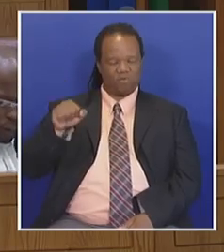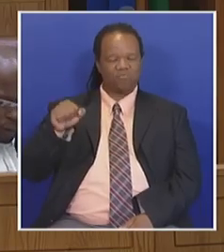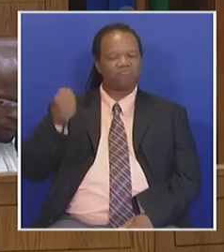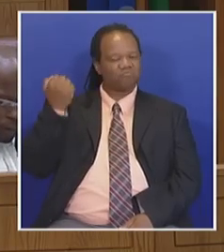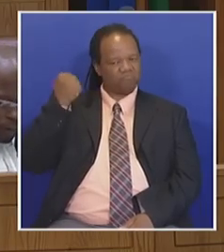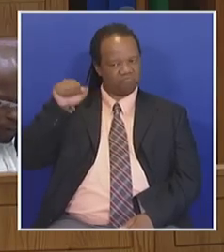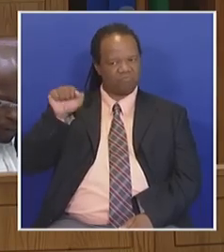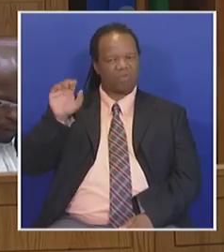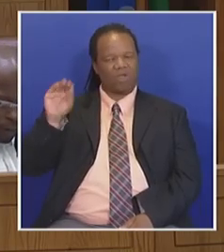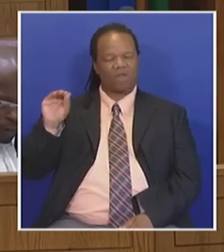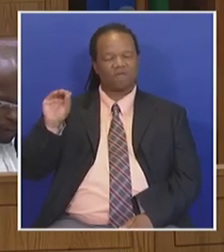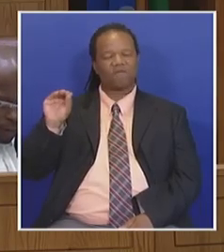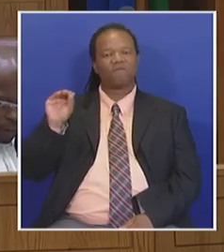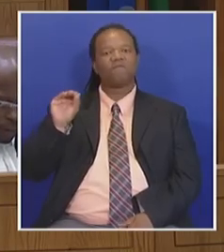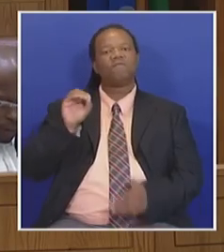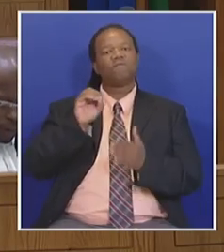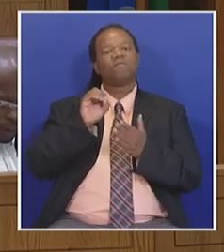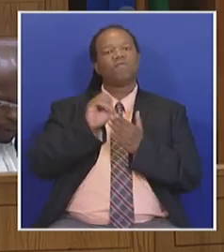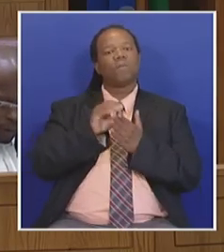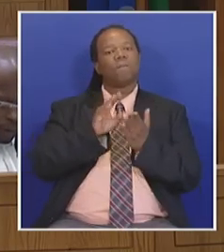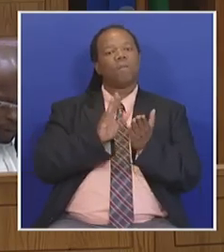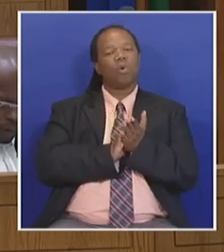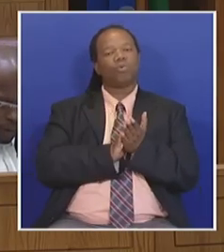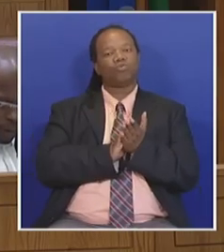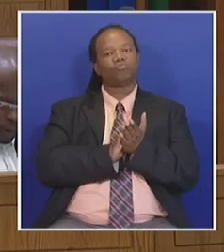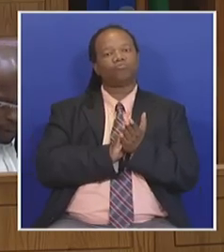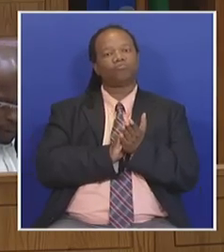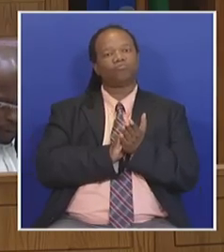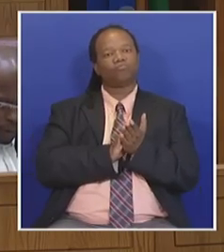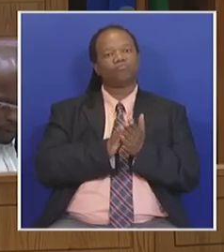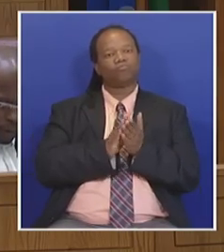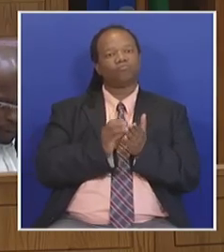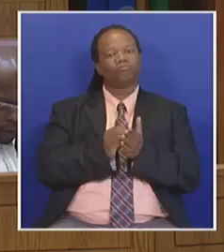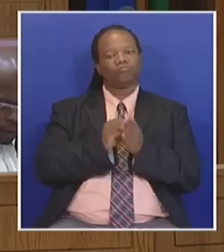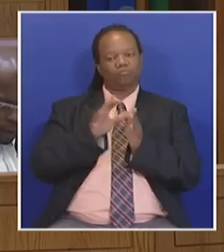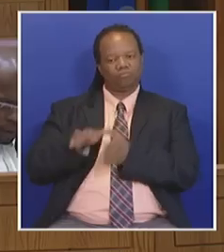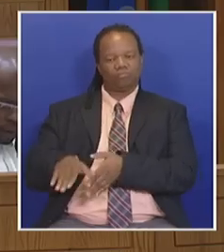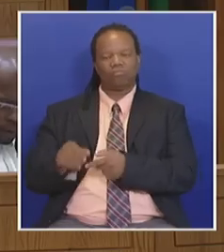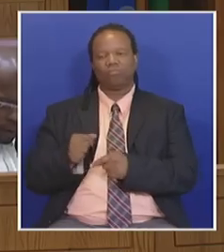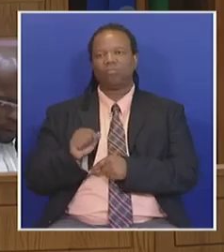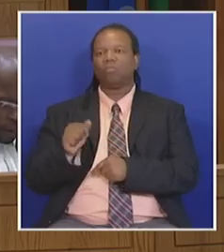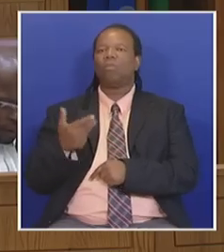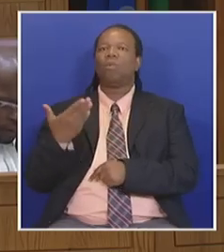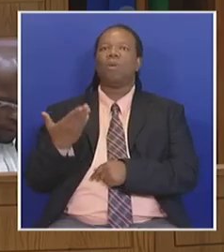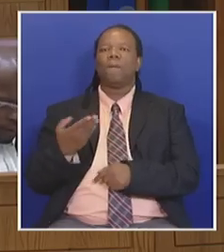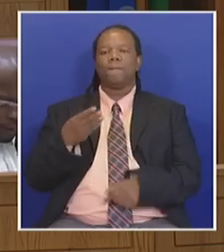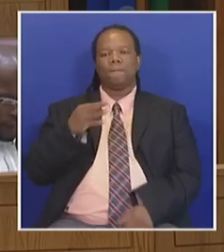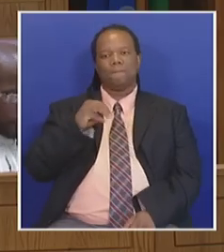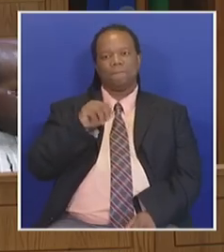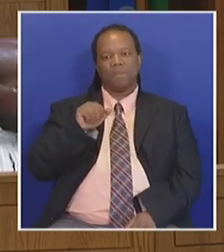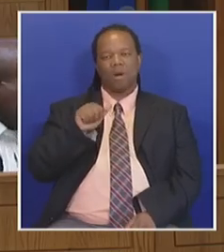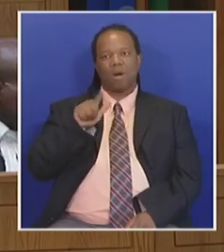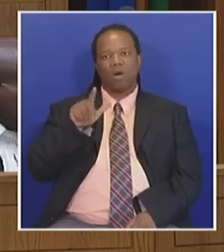Therefore, the motion is not carried. The Honorable Manopole.